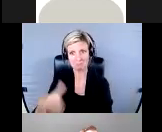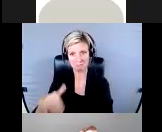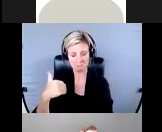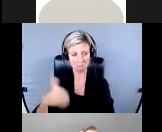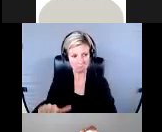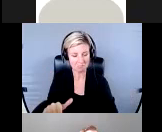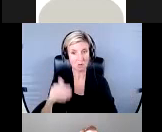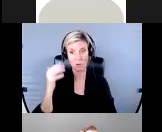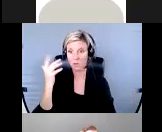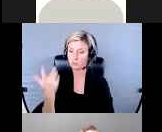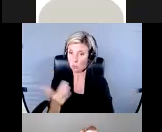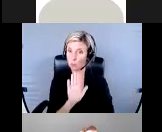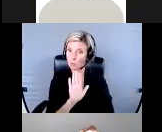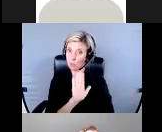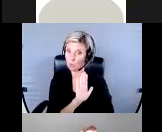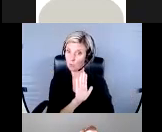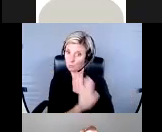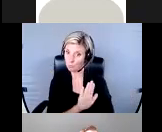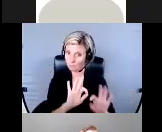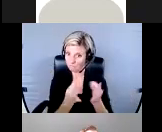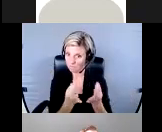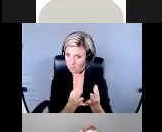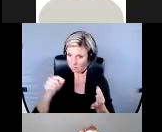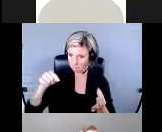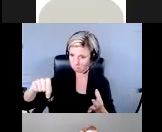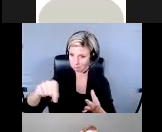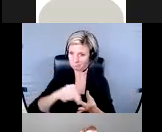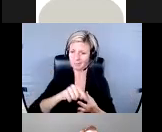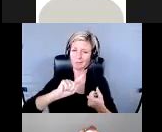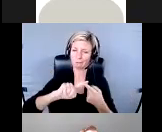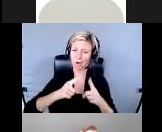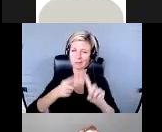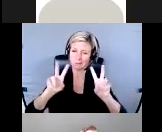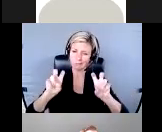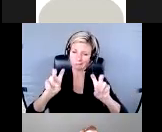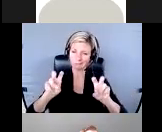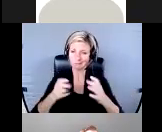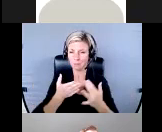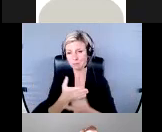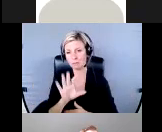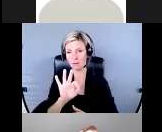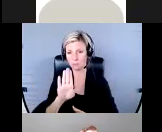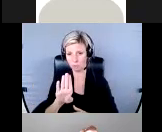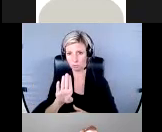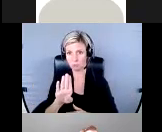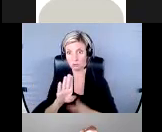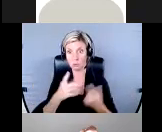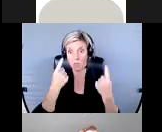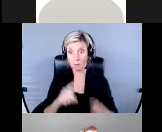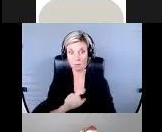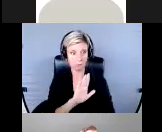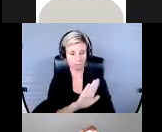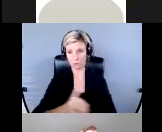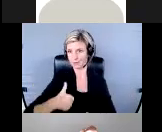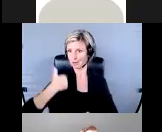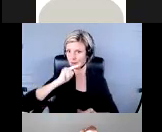friends. And her sister eventually reached out, her younger sister. And so what was really interesting